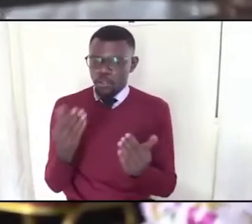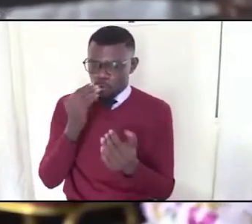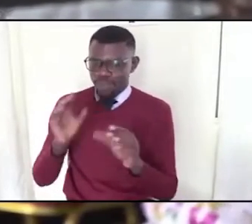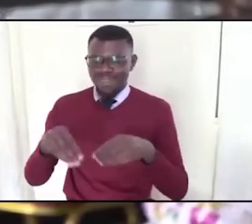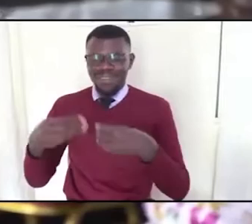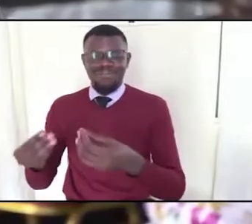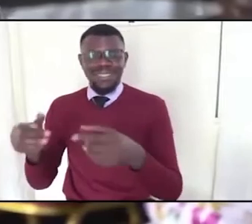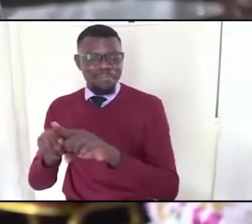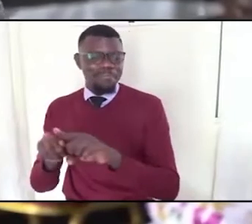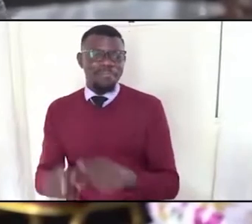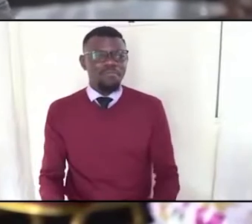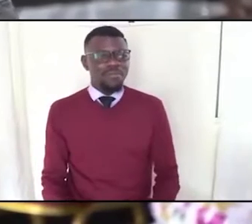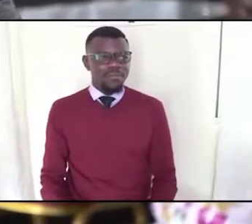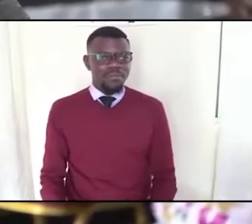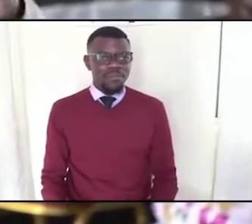children.